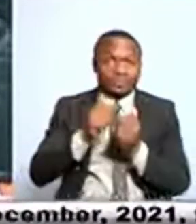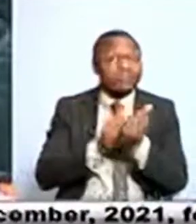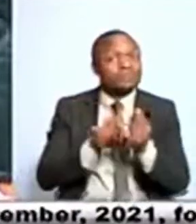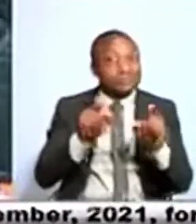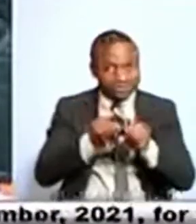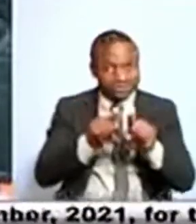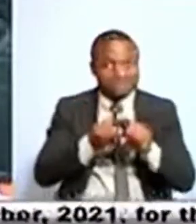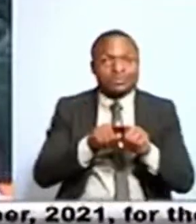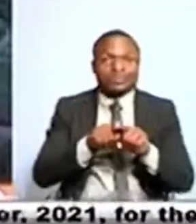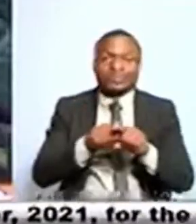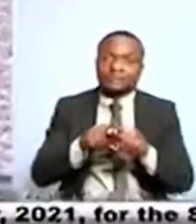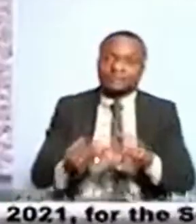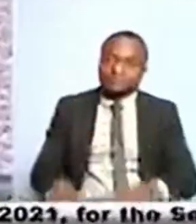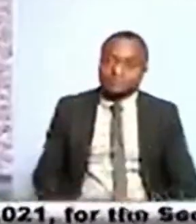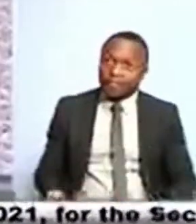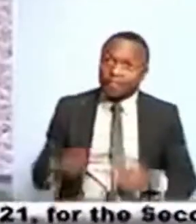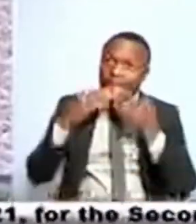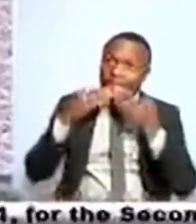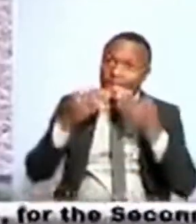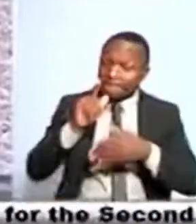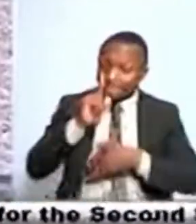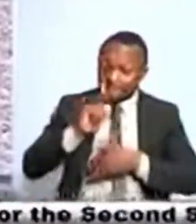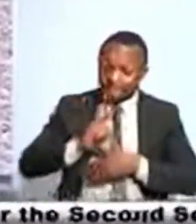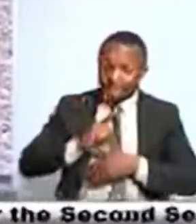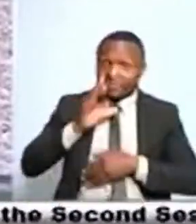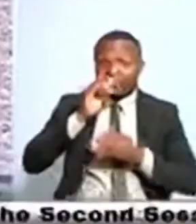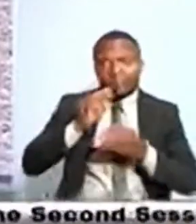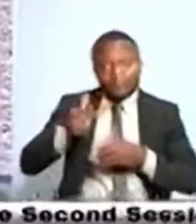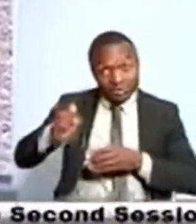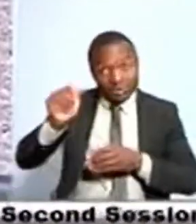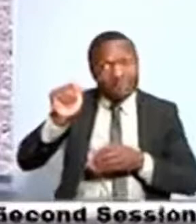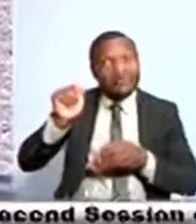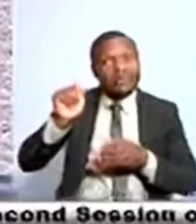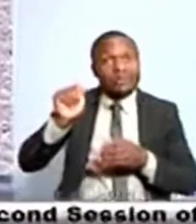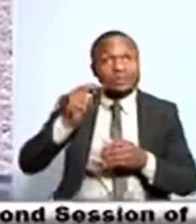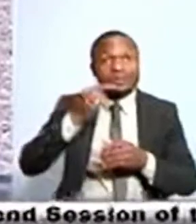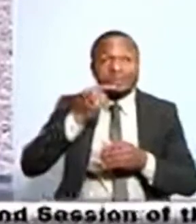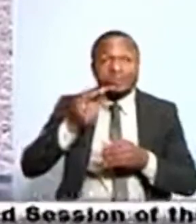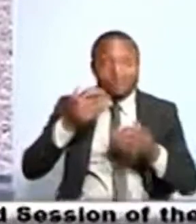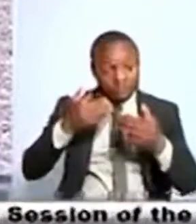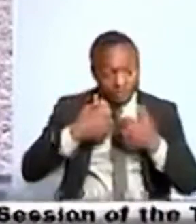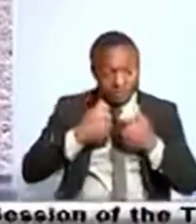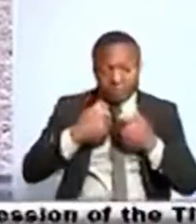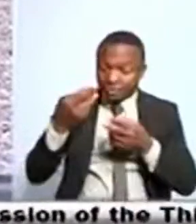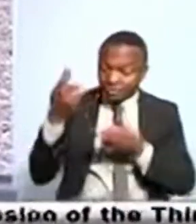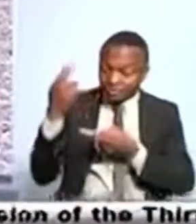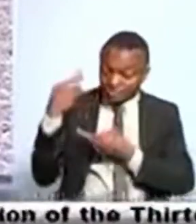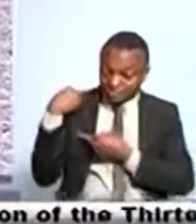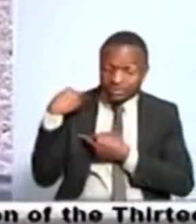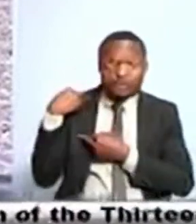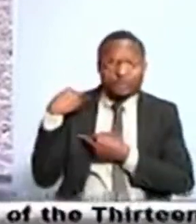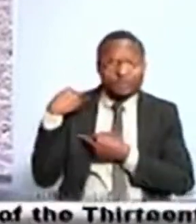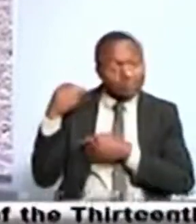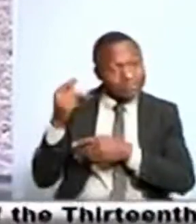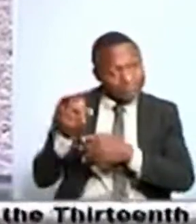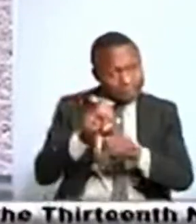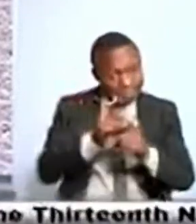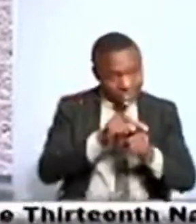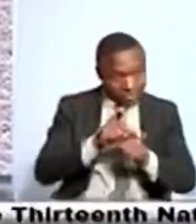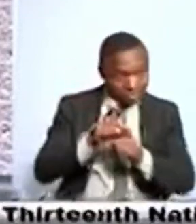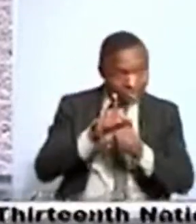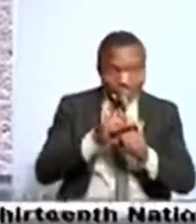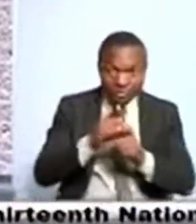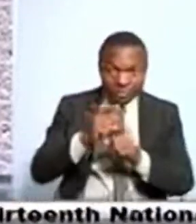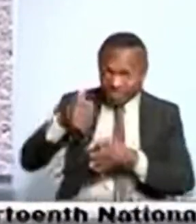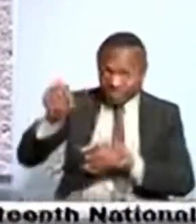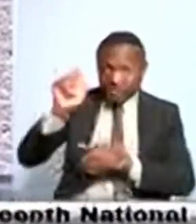Thank you, Madam Speaker. I just wanted to say we've got judicial processes that take care of, since